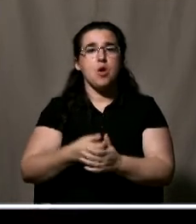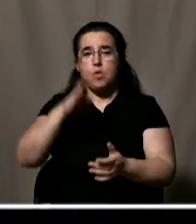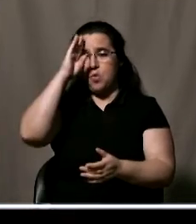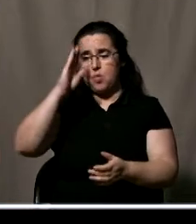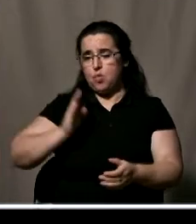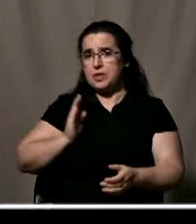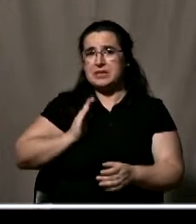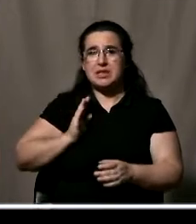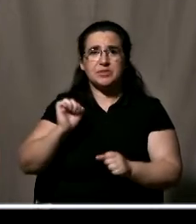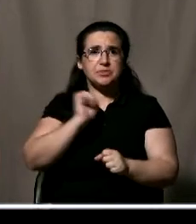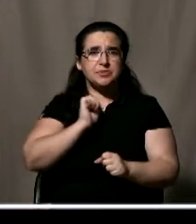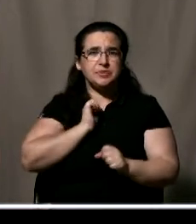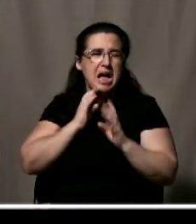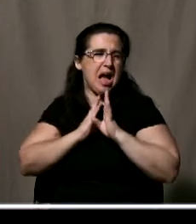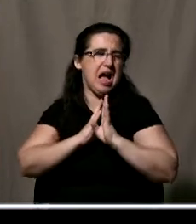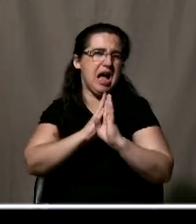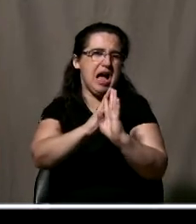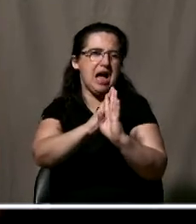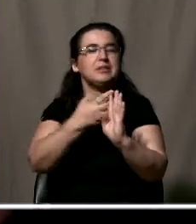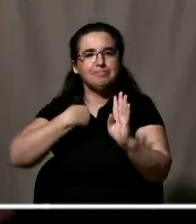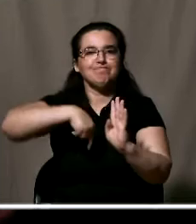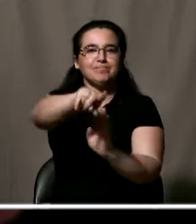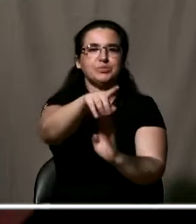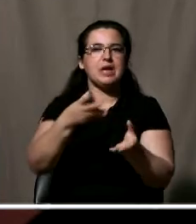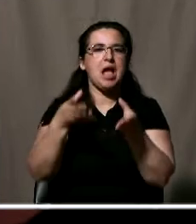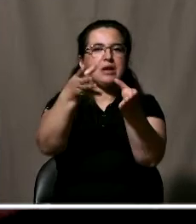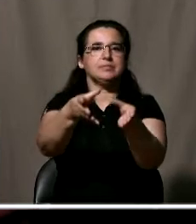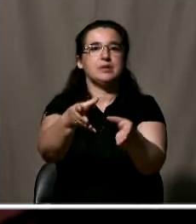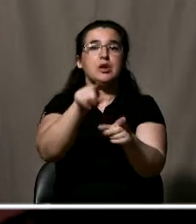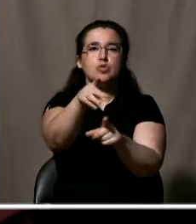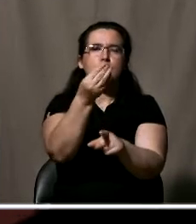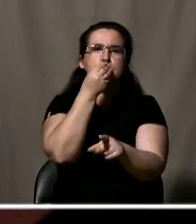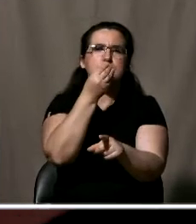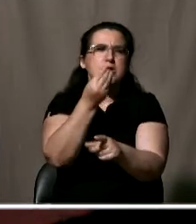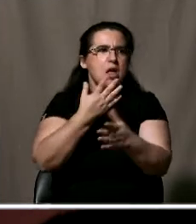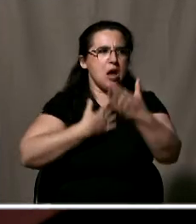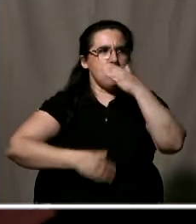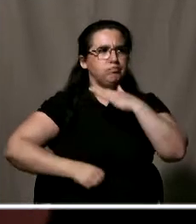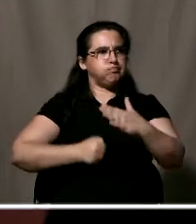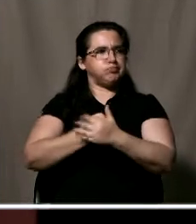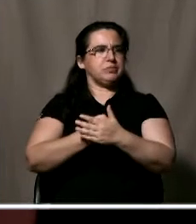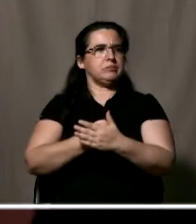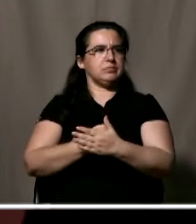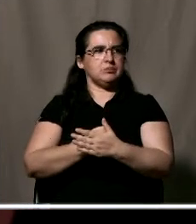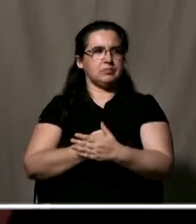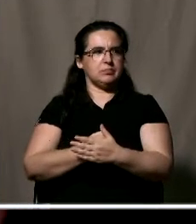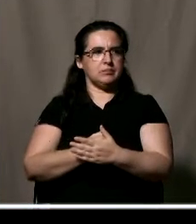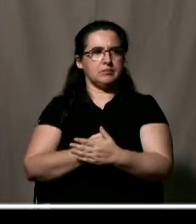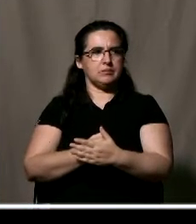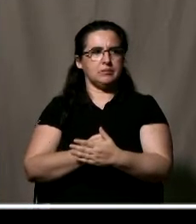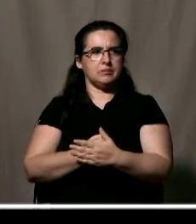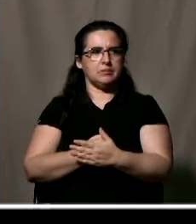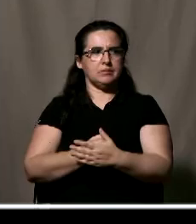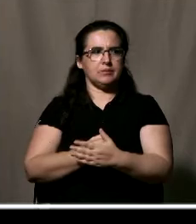exército que enviei contra and vós. You will eat in plenty and be satisfied. Comereis abundantemente até ficardes satisfeitos. And praise the name of the Lord